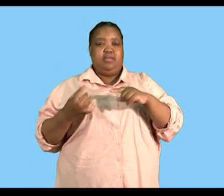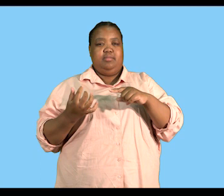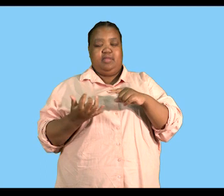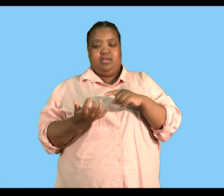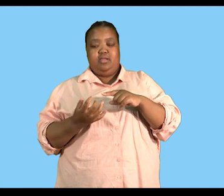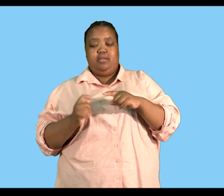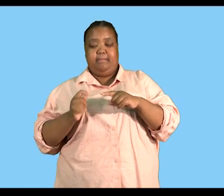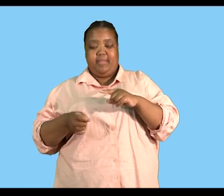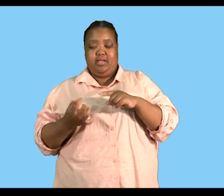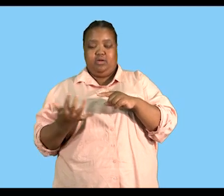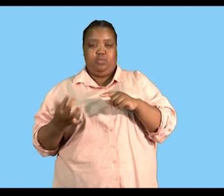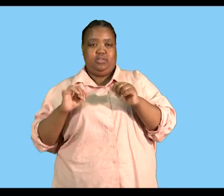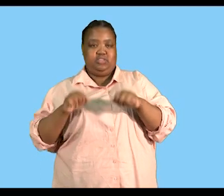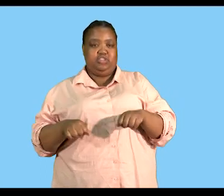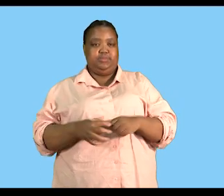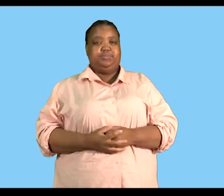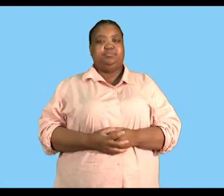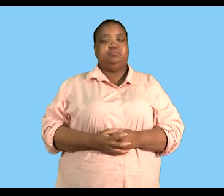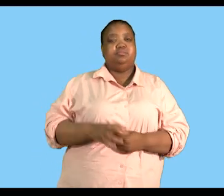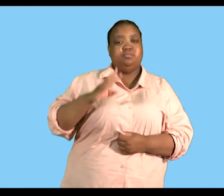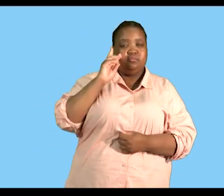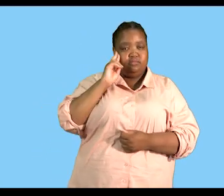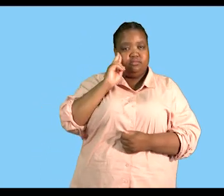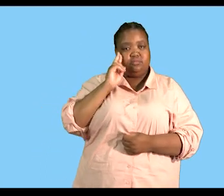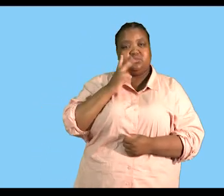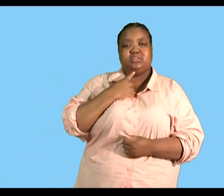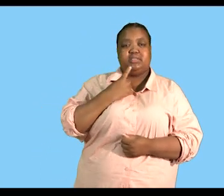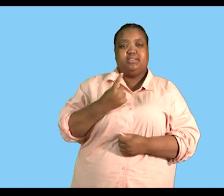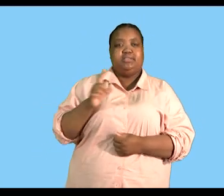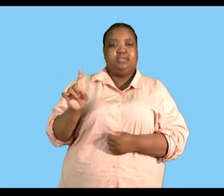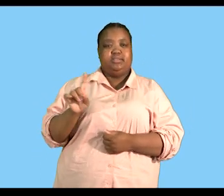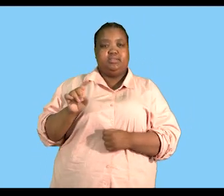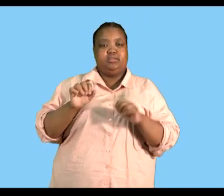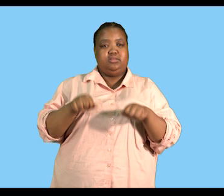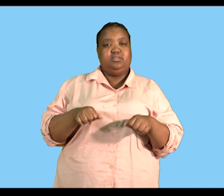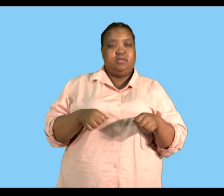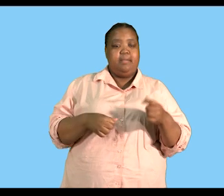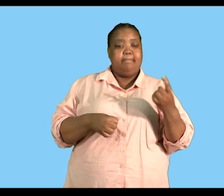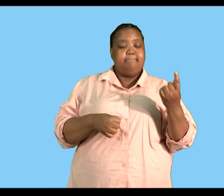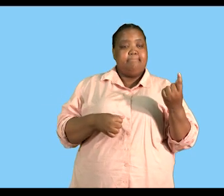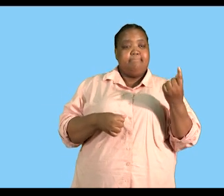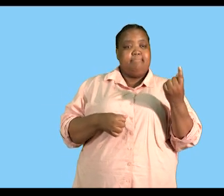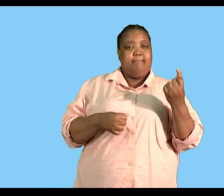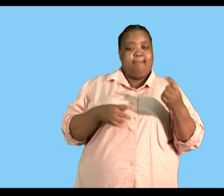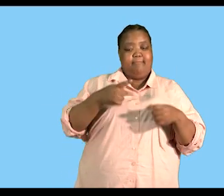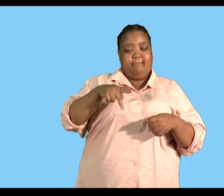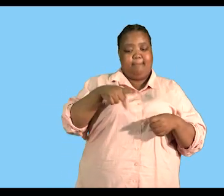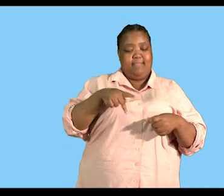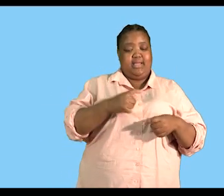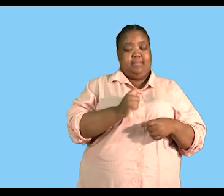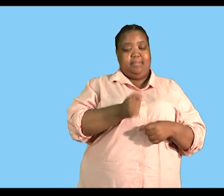now, substituting what we have, remember they've said the cost of each